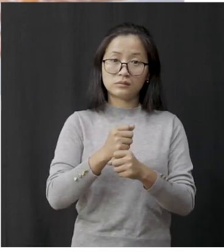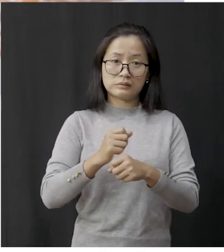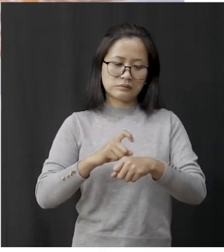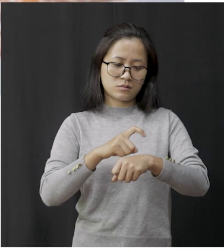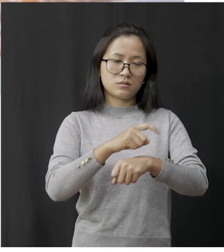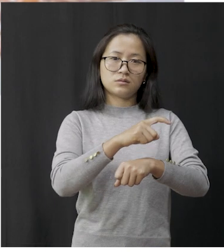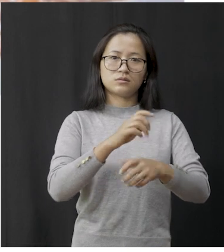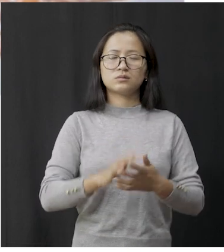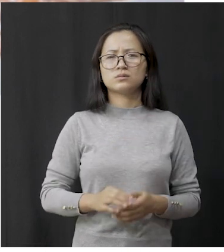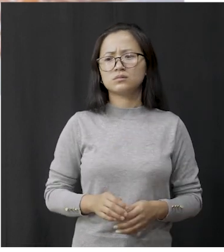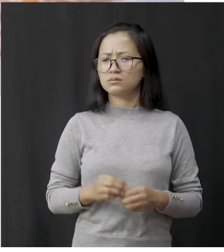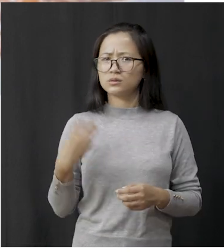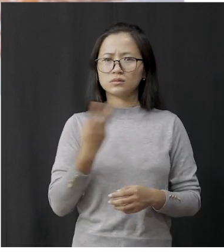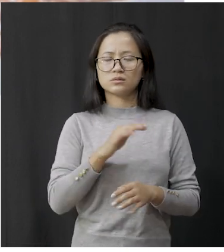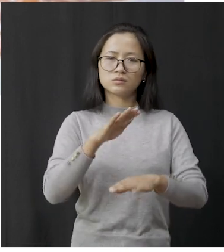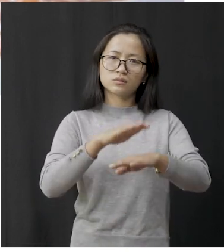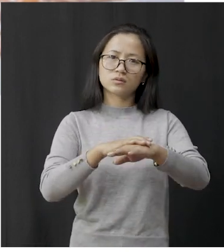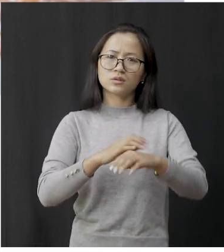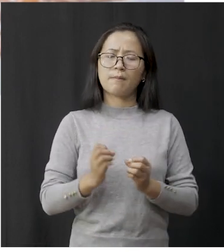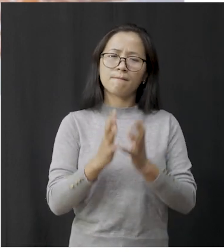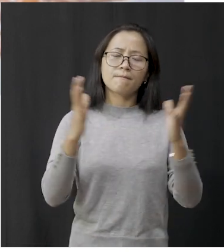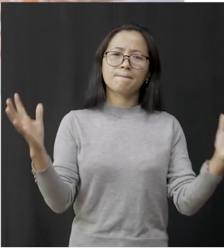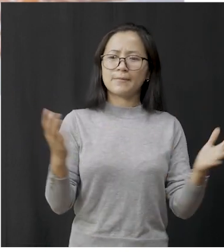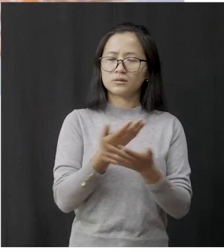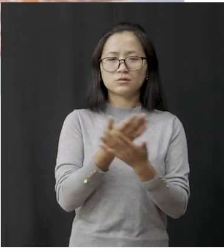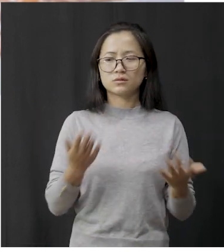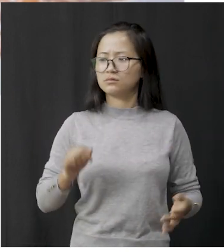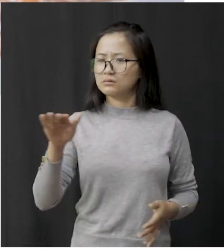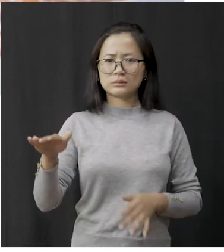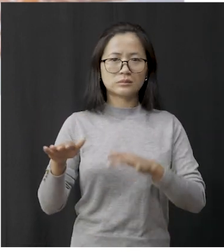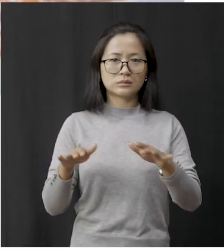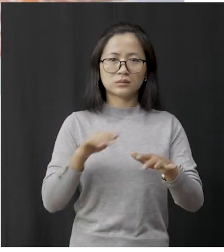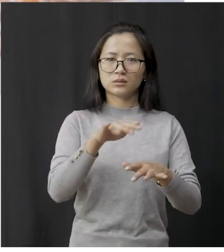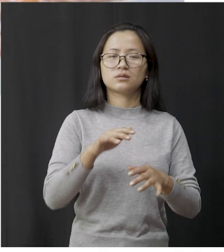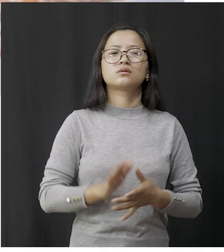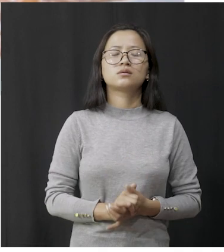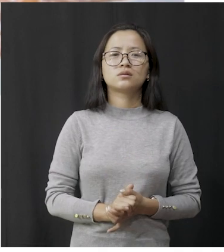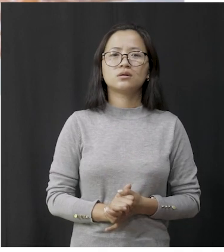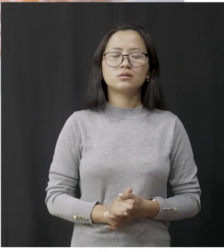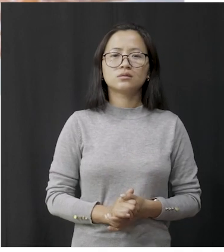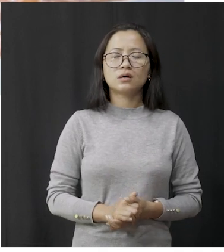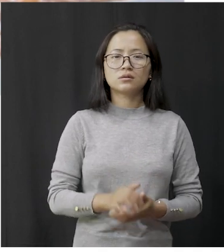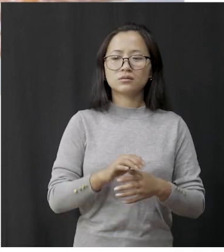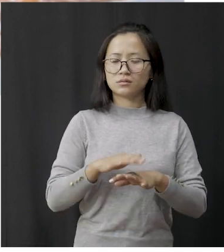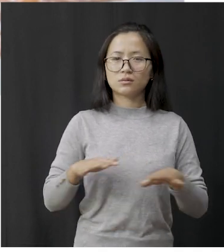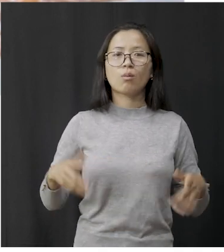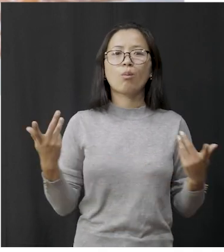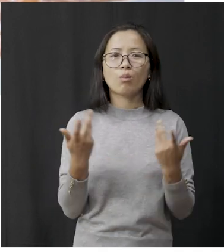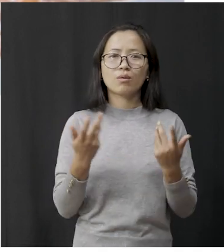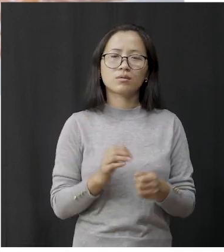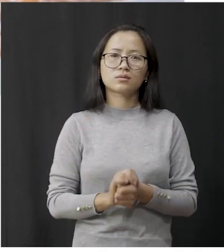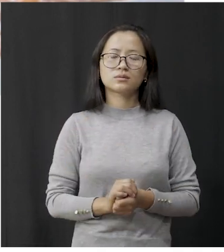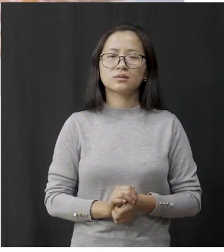we touch many things, right? We touch all this and that. Now, students, what happens